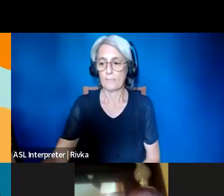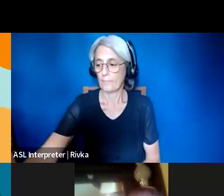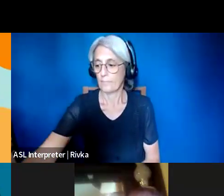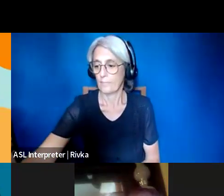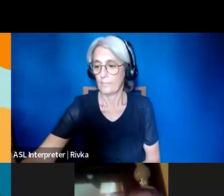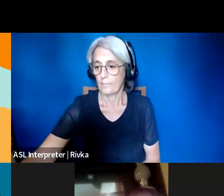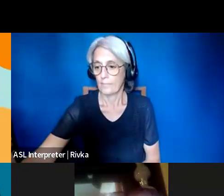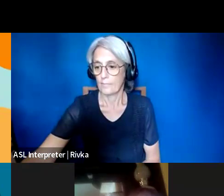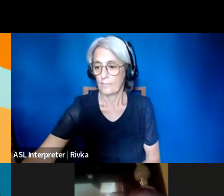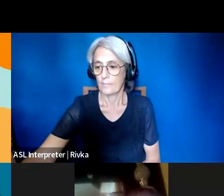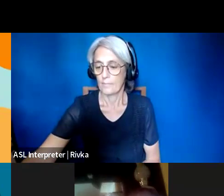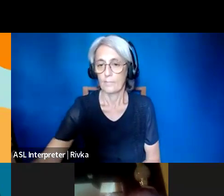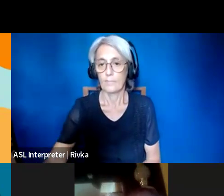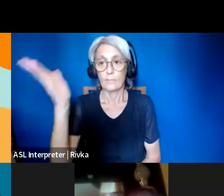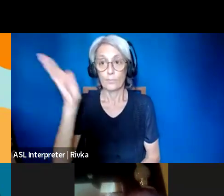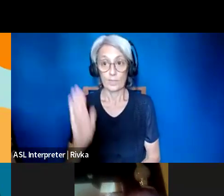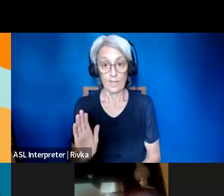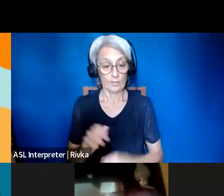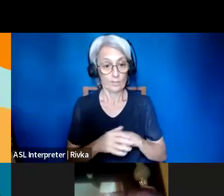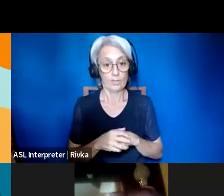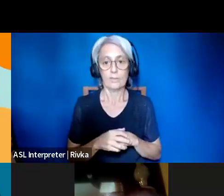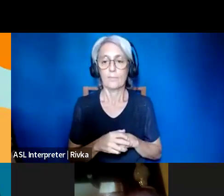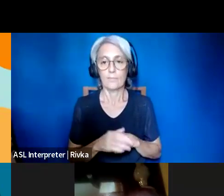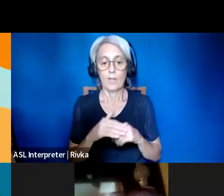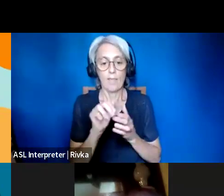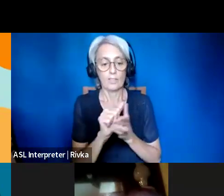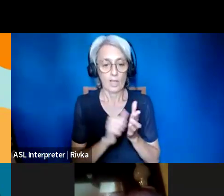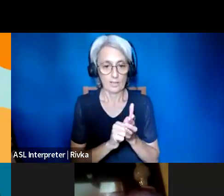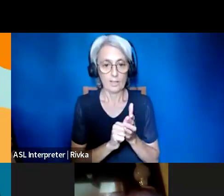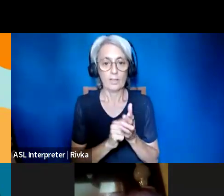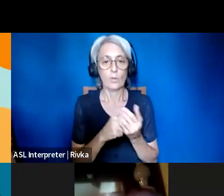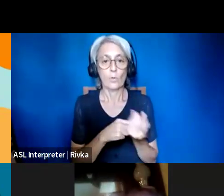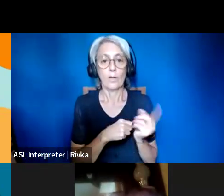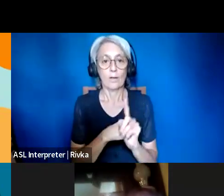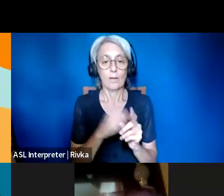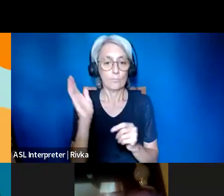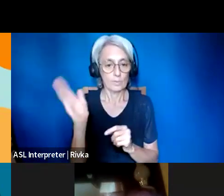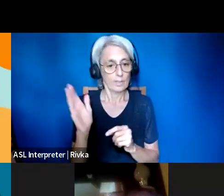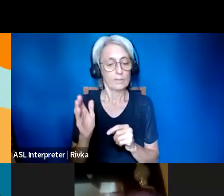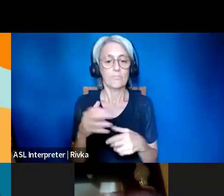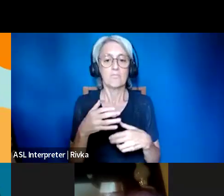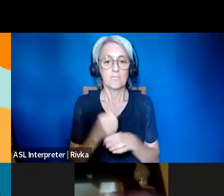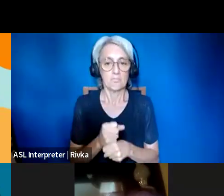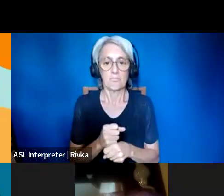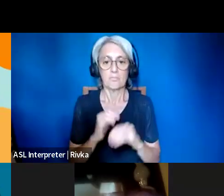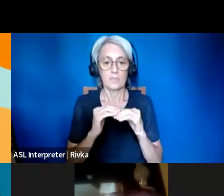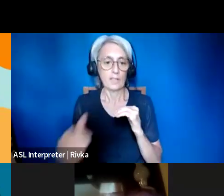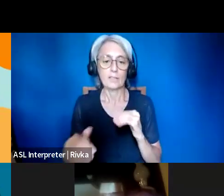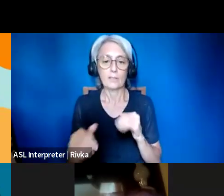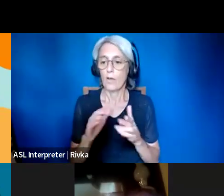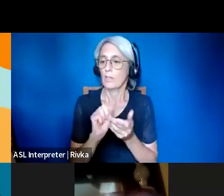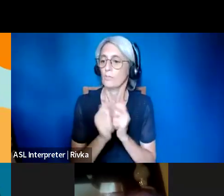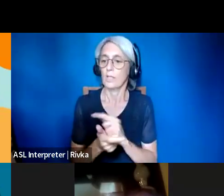Presenters, if you're on the agenda to make a presentation, please do your best to be succinct. Please remember to speak at a steady pace to allow our translating